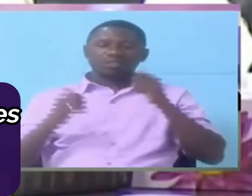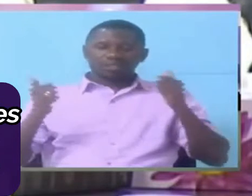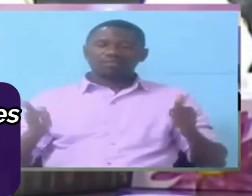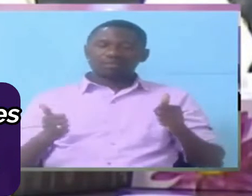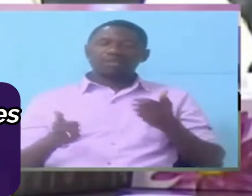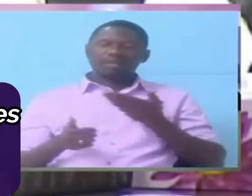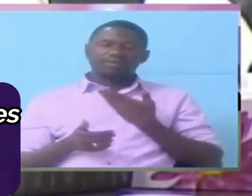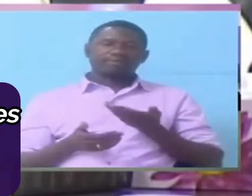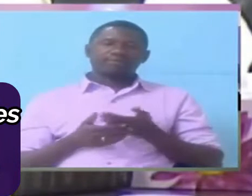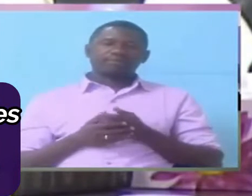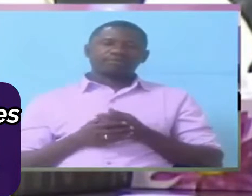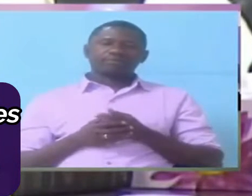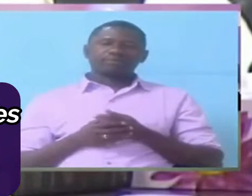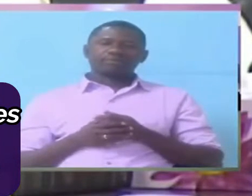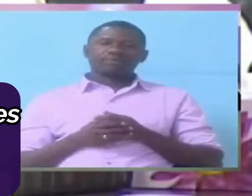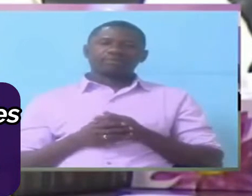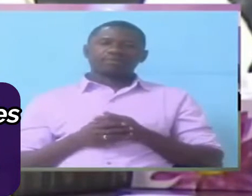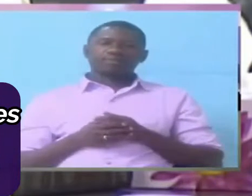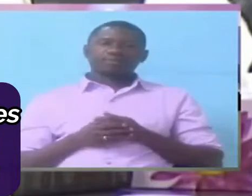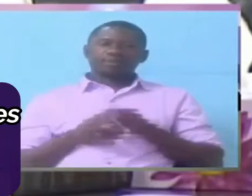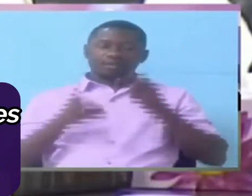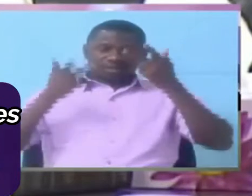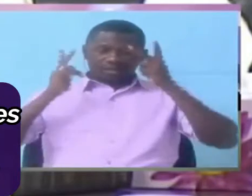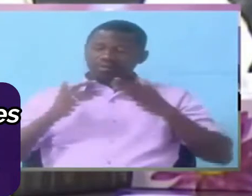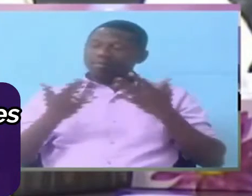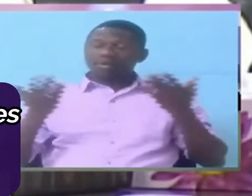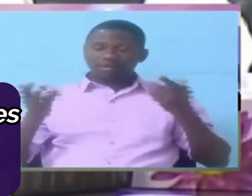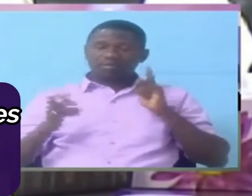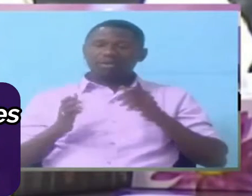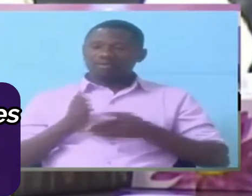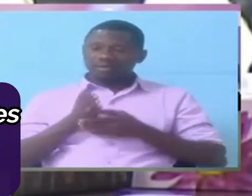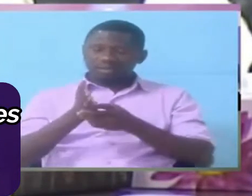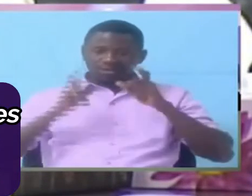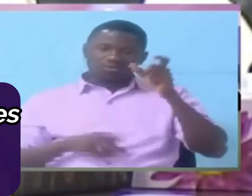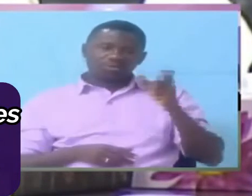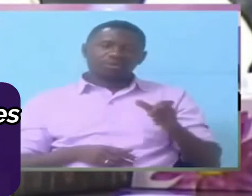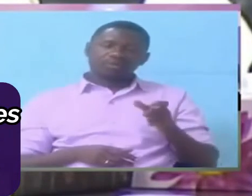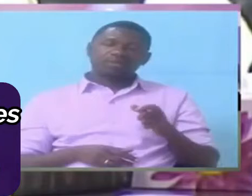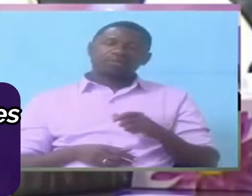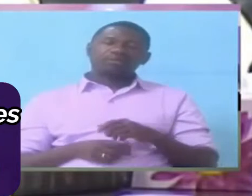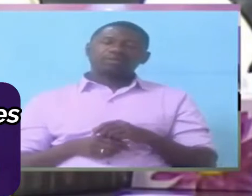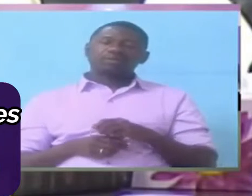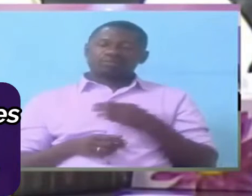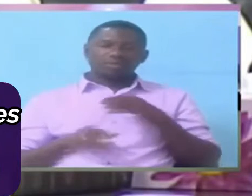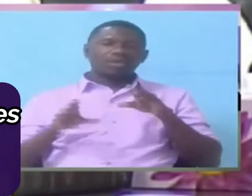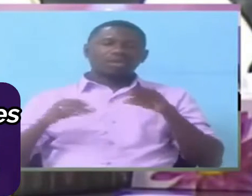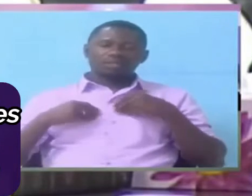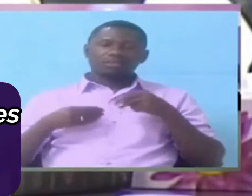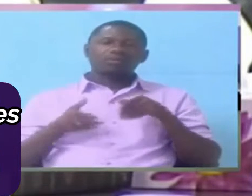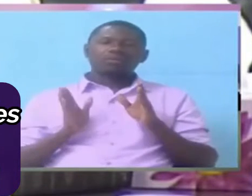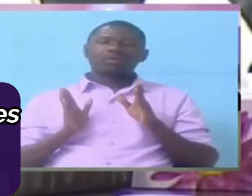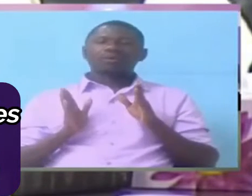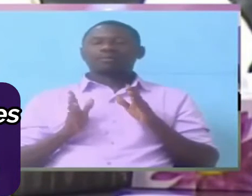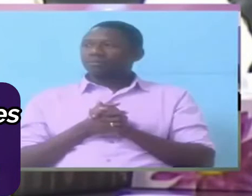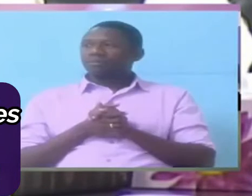they have their chairman. Council osura jamba lead council osura jane. We have a lot of councils here, but there is lead council. Koto ngamuta onyama. Then we should